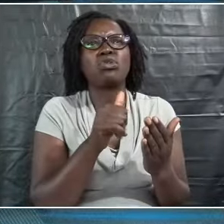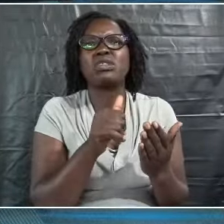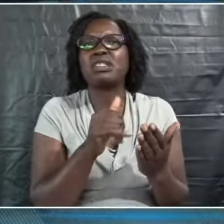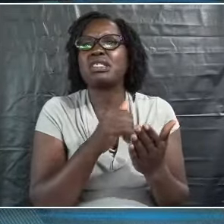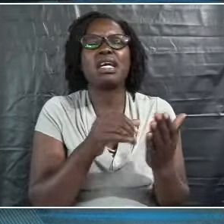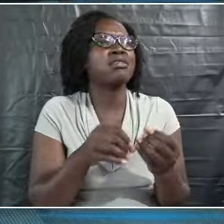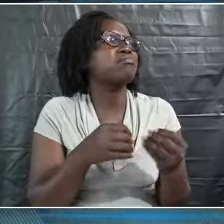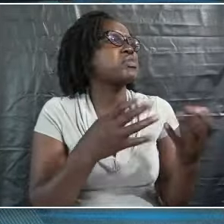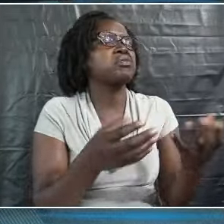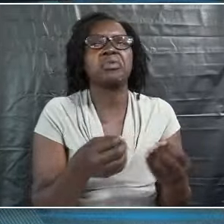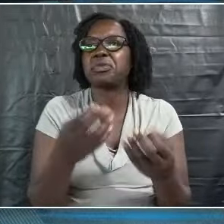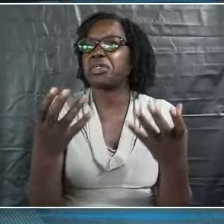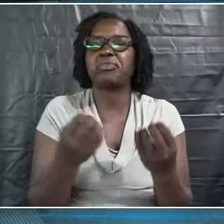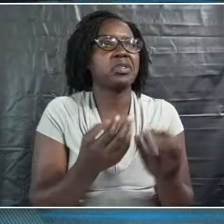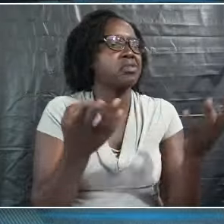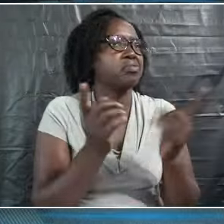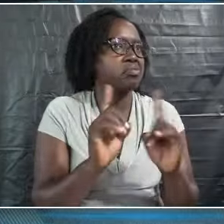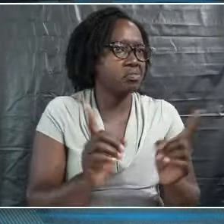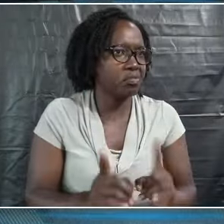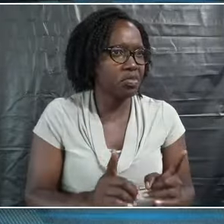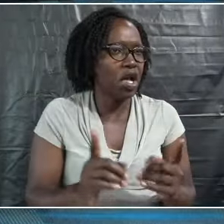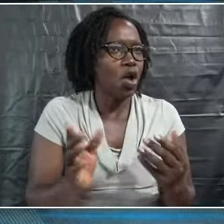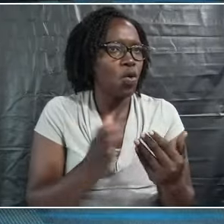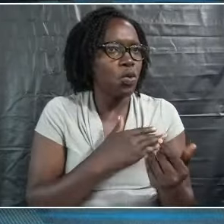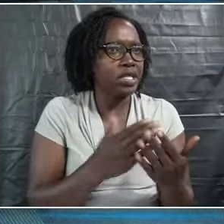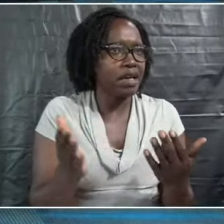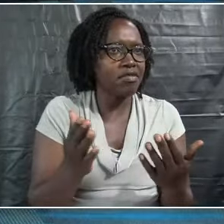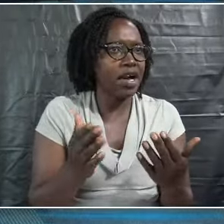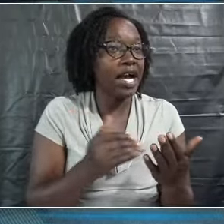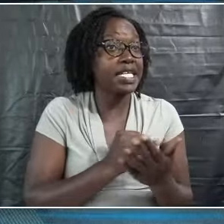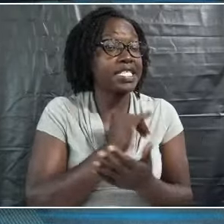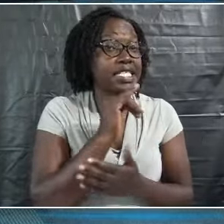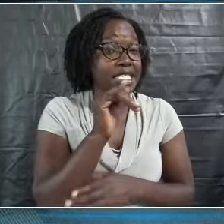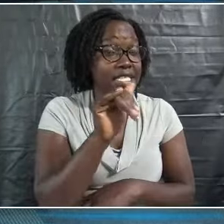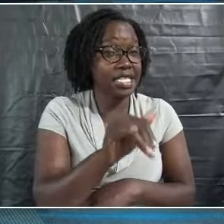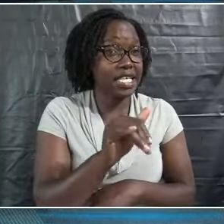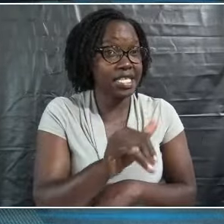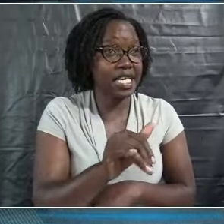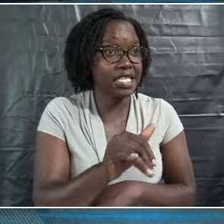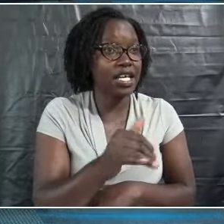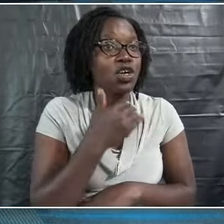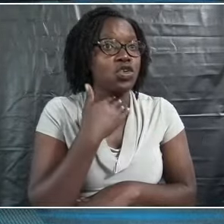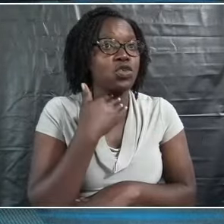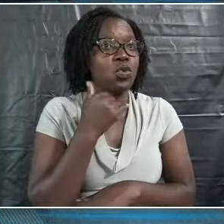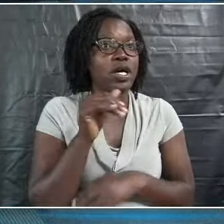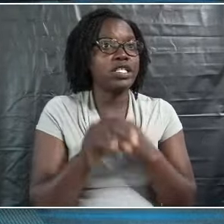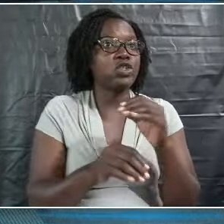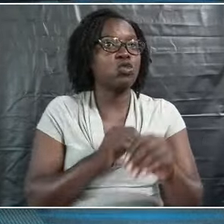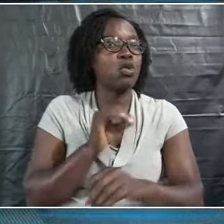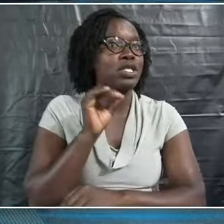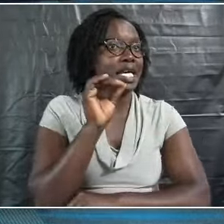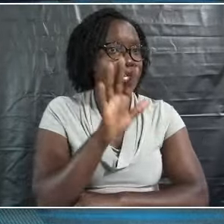dispensed anyhow. Whatever it is you wanted projected